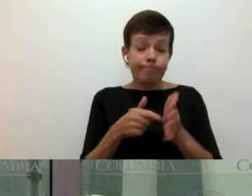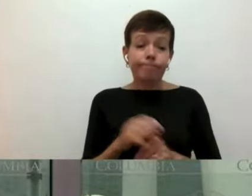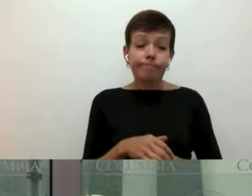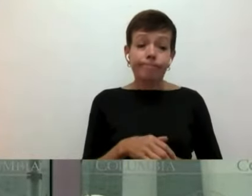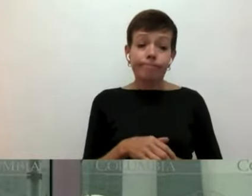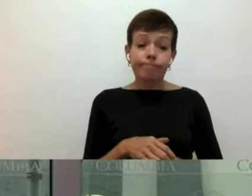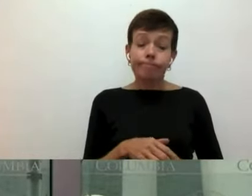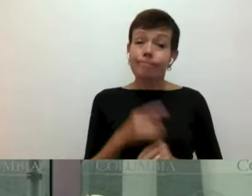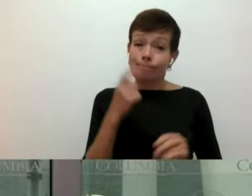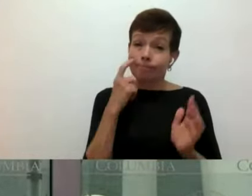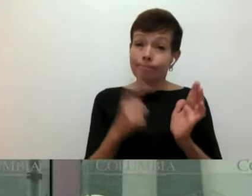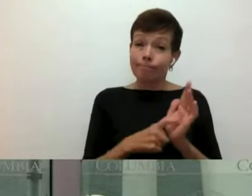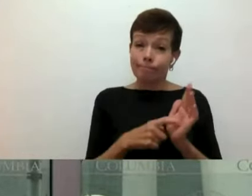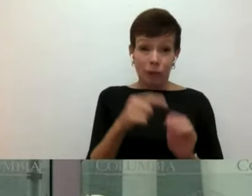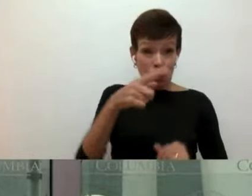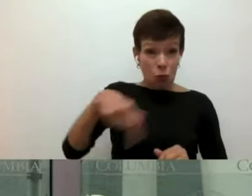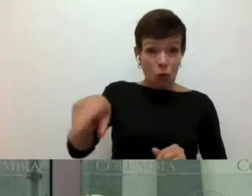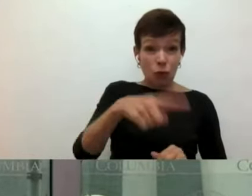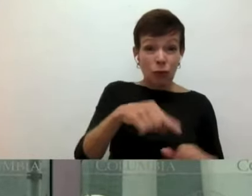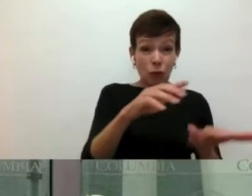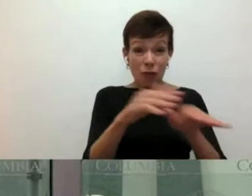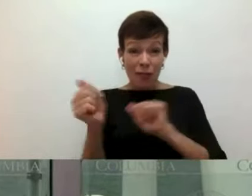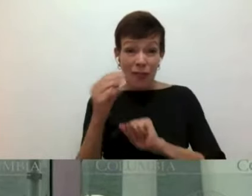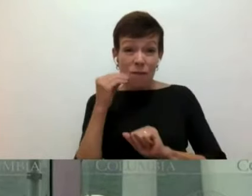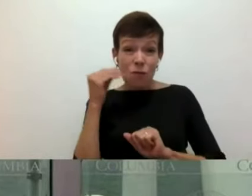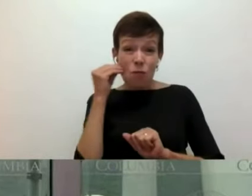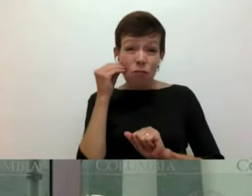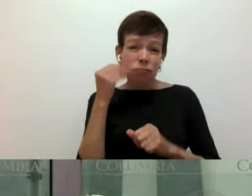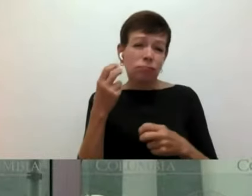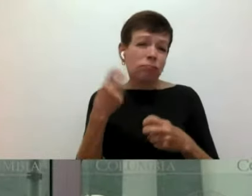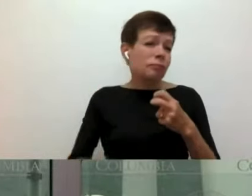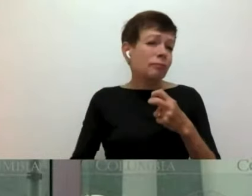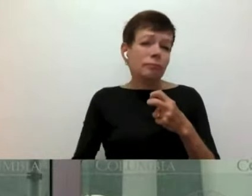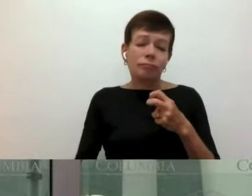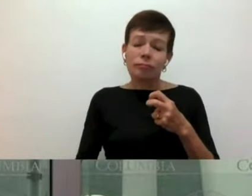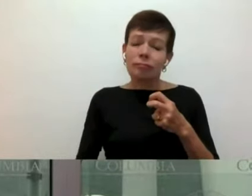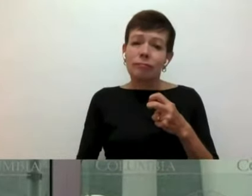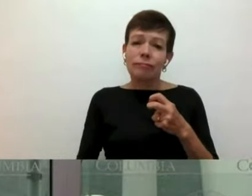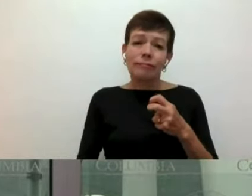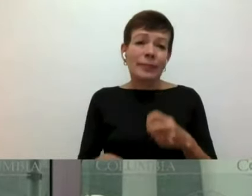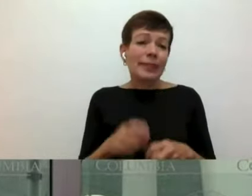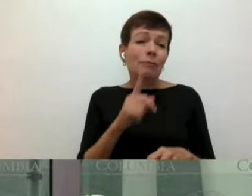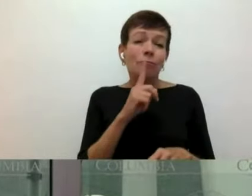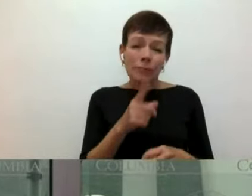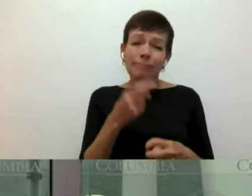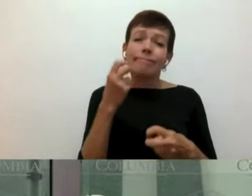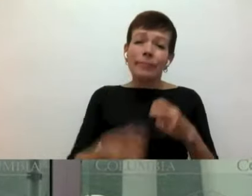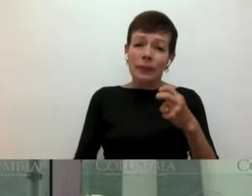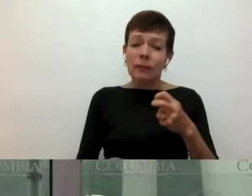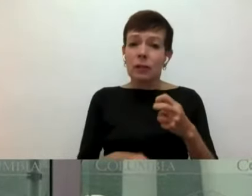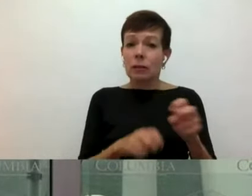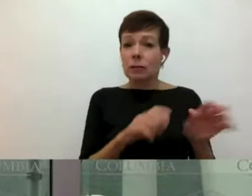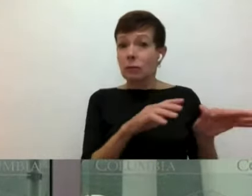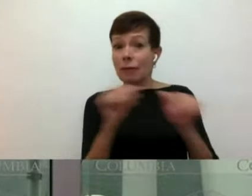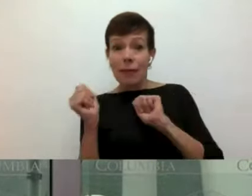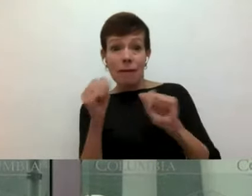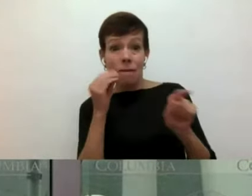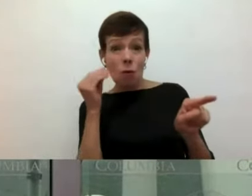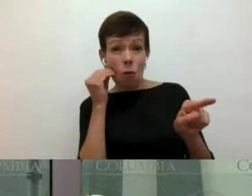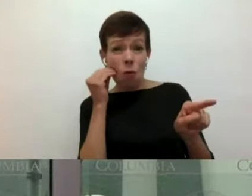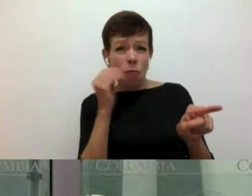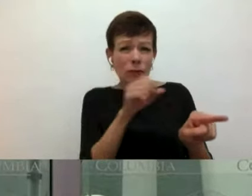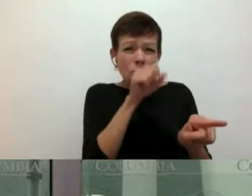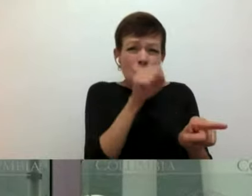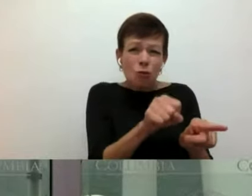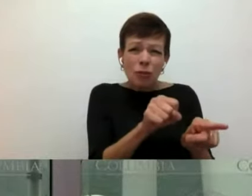I recognize that it is a remarkably difficult time for people under an evacuation order. It is difficult to leave